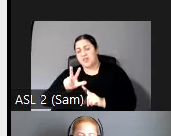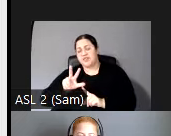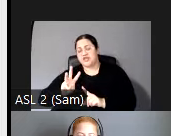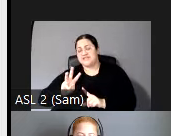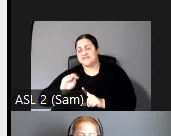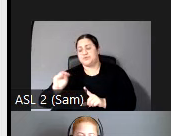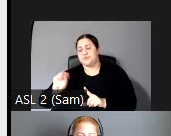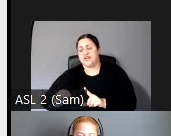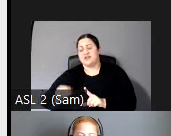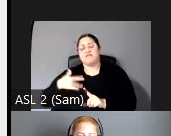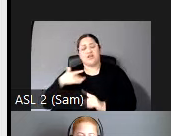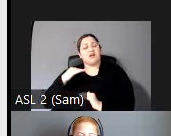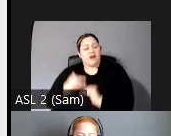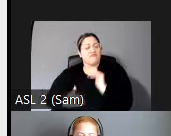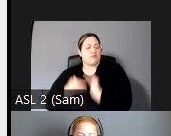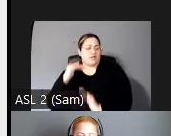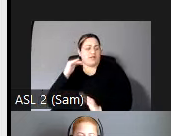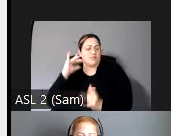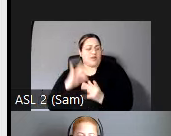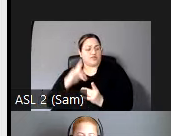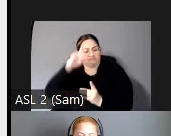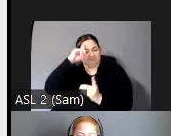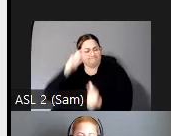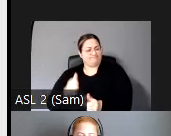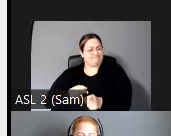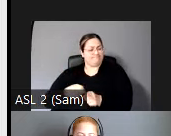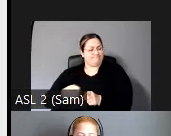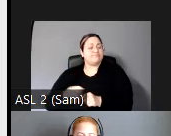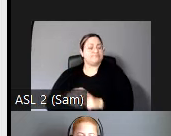not necessarily expert, just able